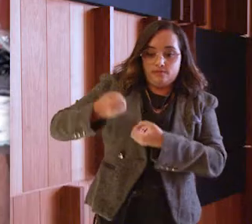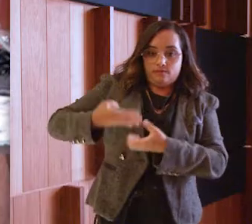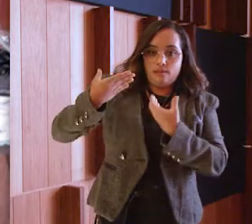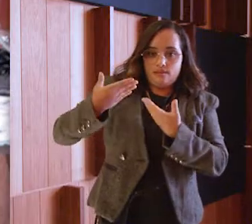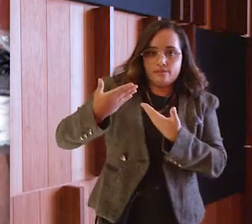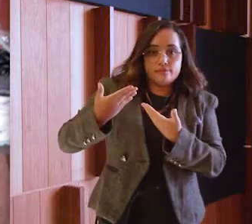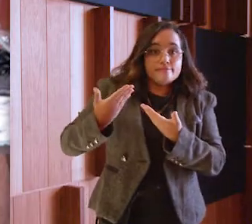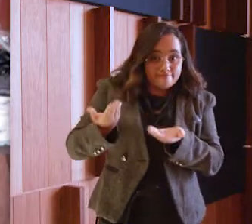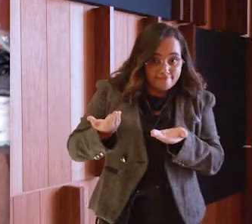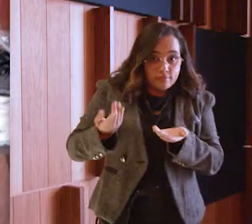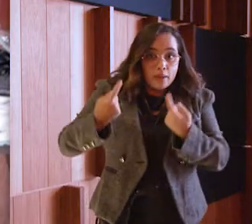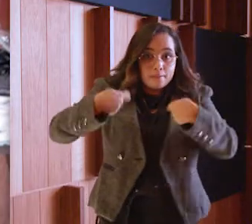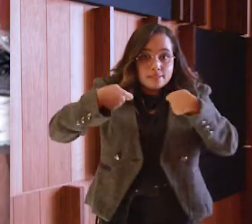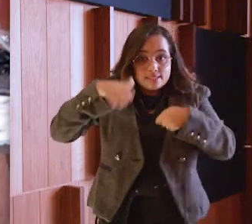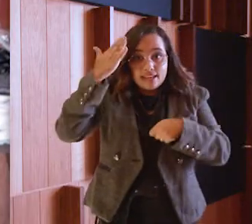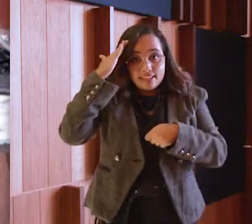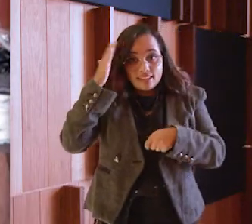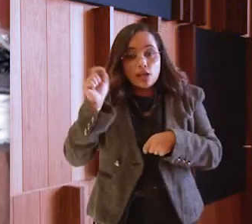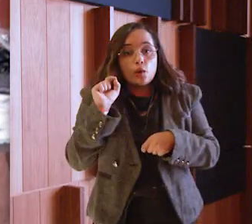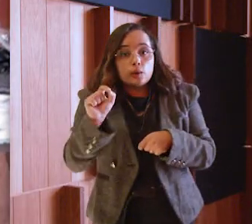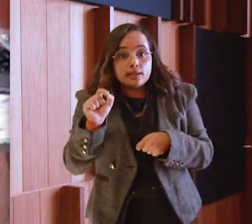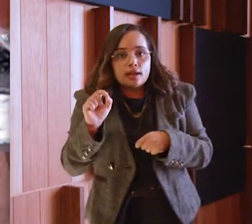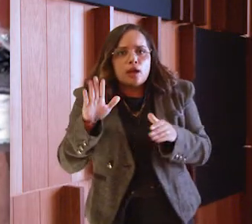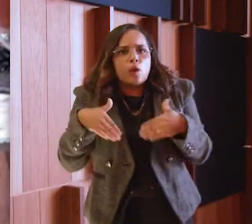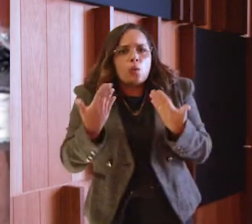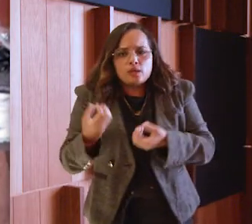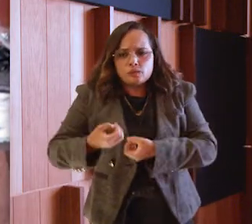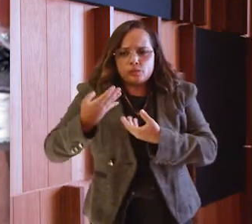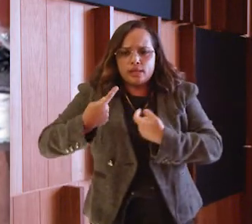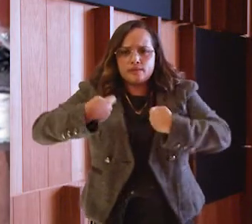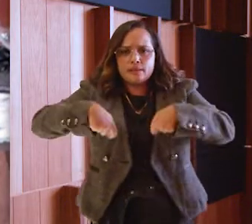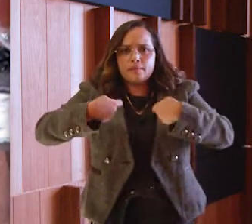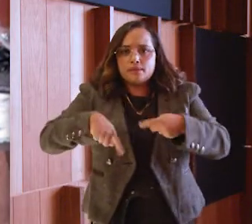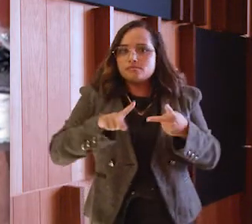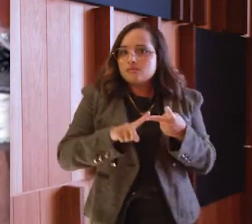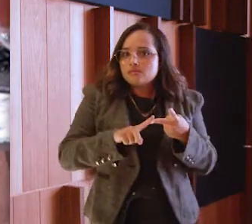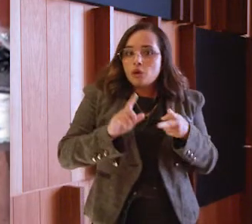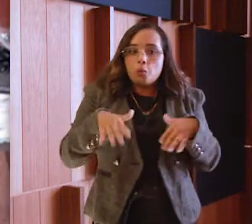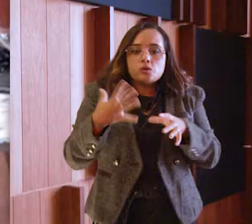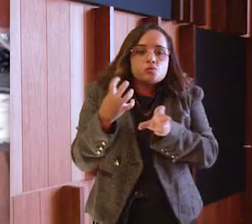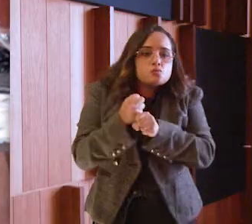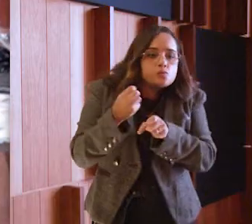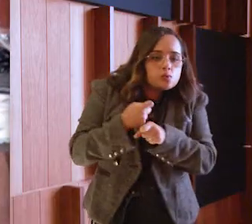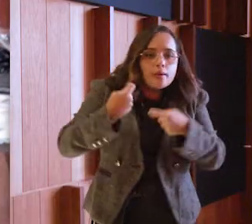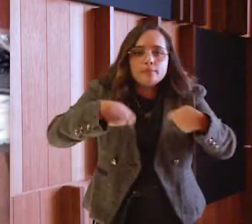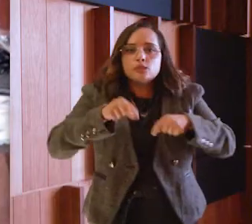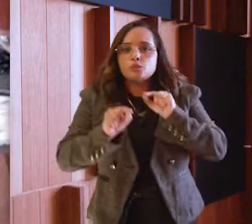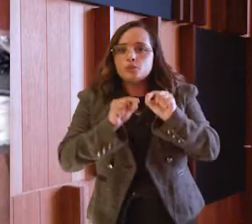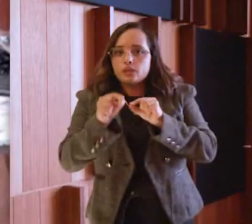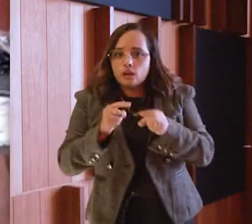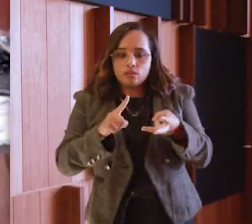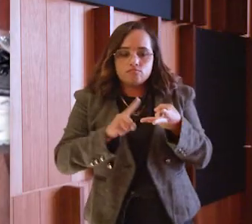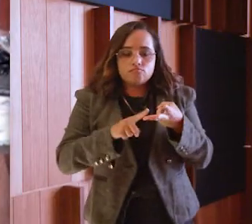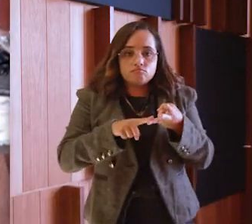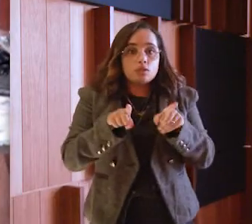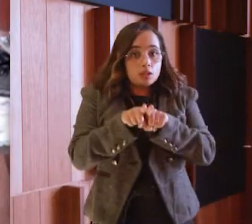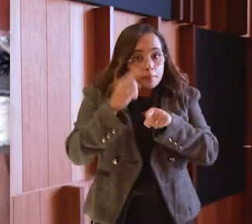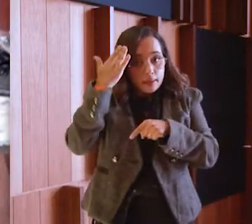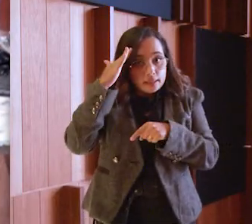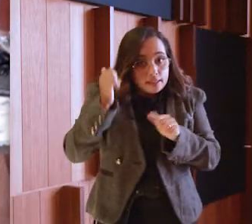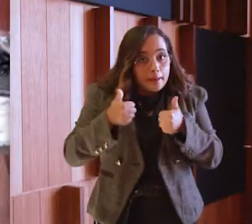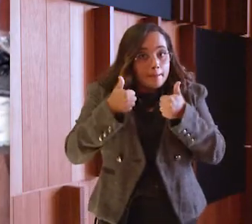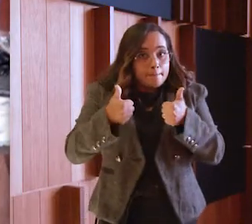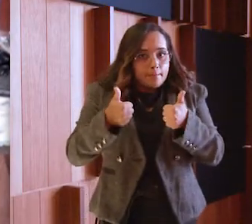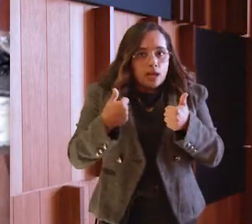data we need, what are the calculations that we need to make. Remember in grad school, we have to solve for multiple variable equations, really complex. and